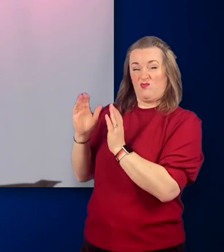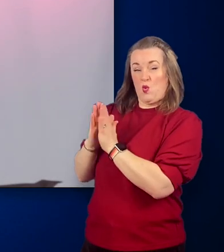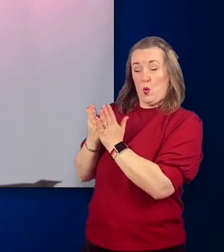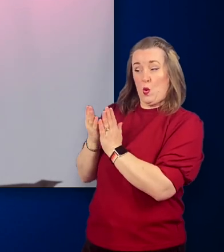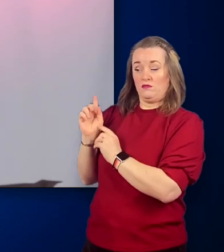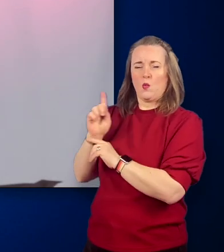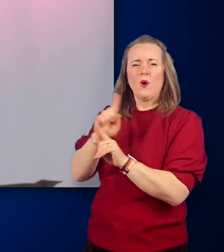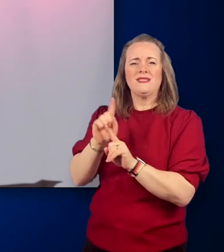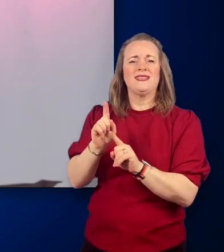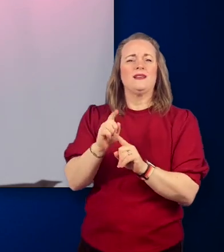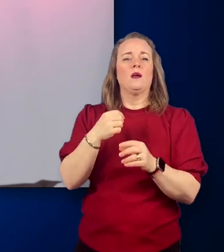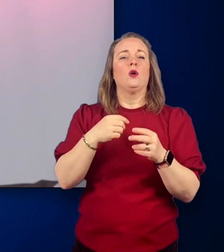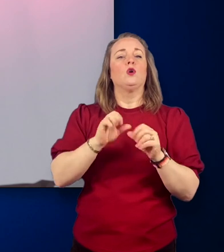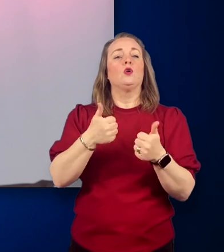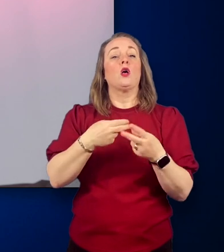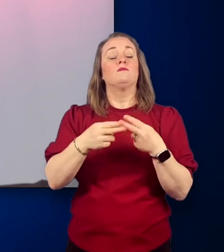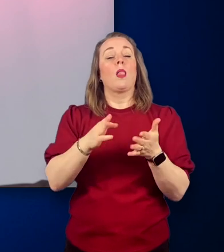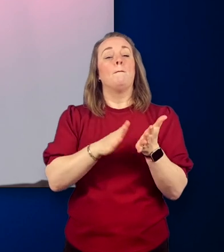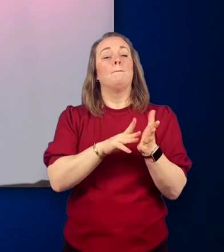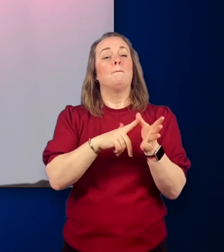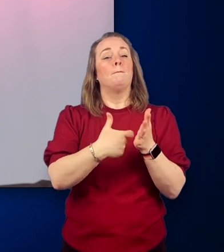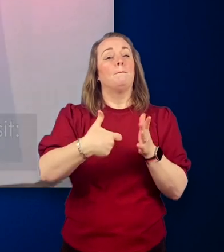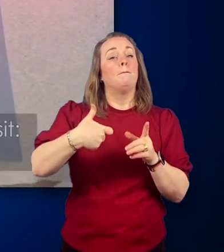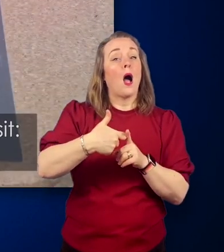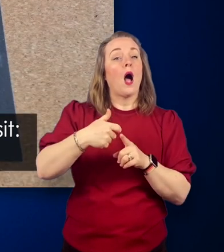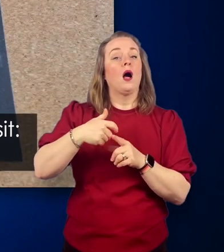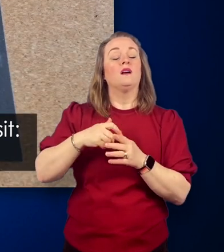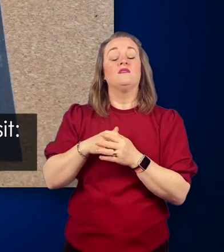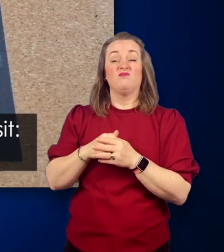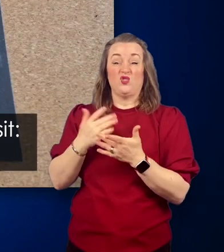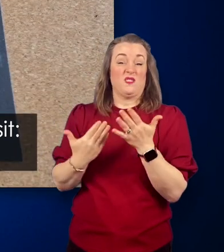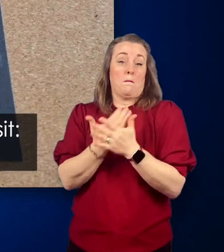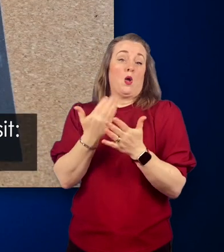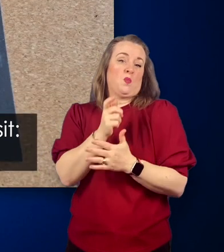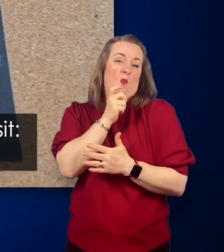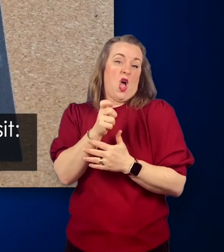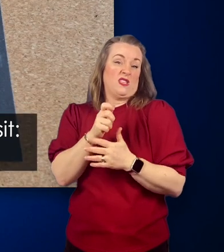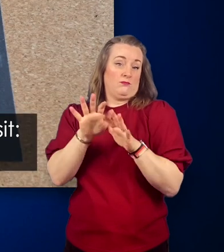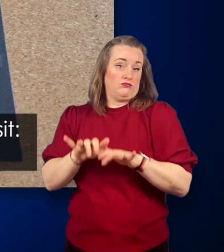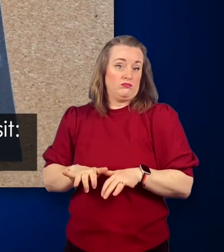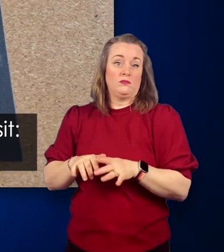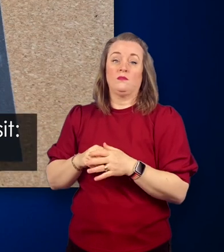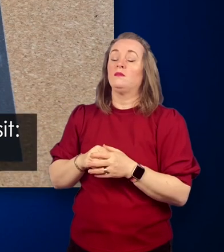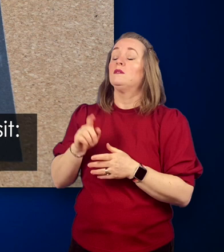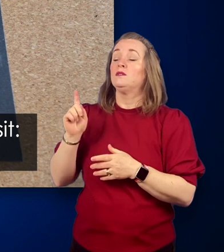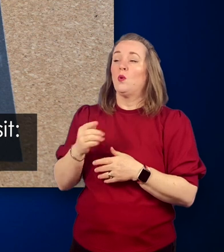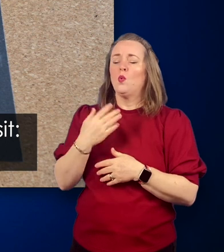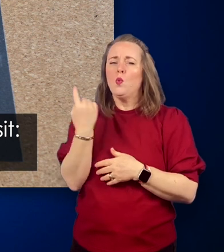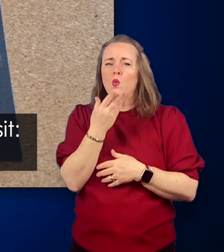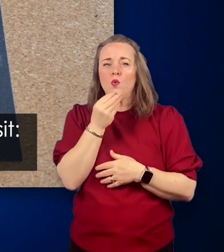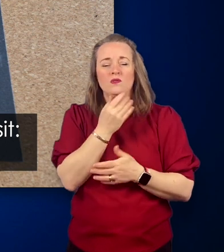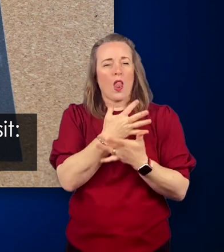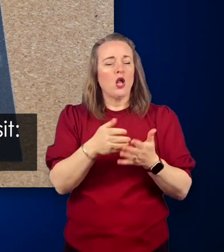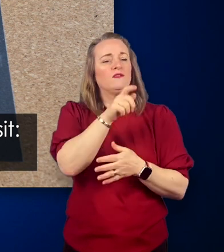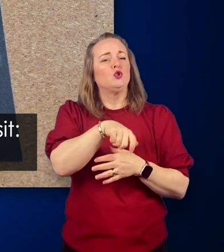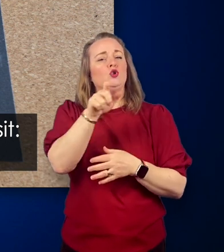gospel in a contemporary way, and students sat down with many, many students when they could last